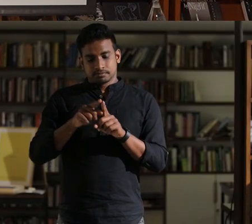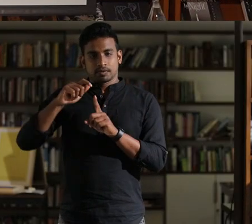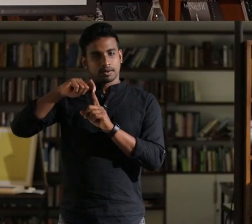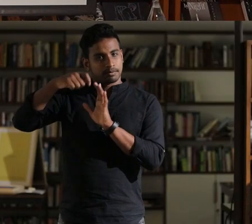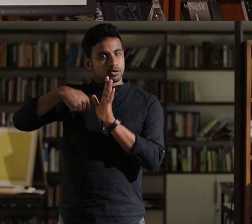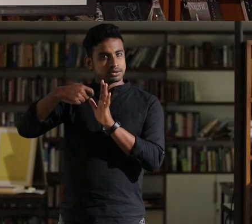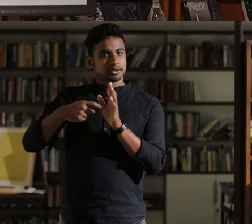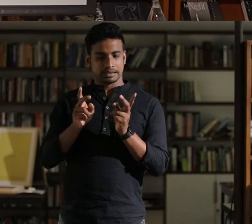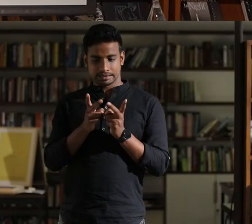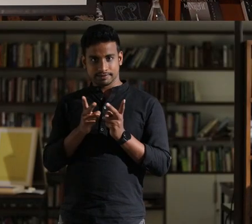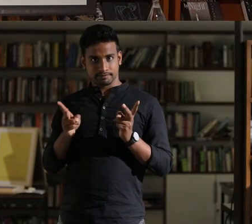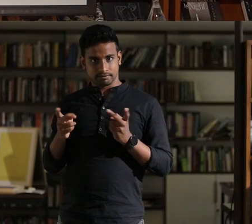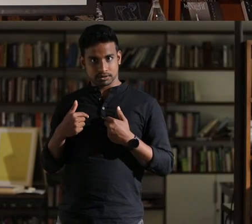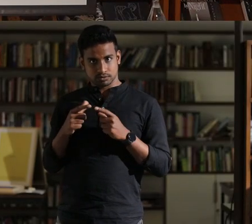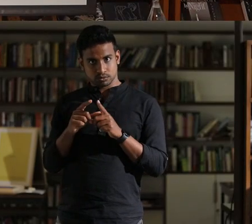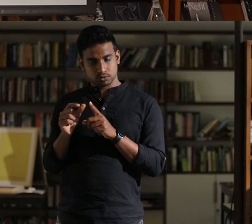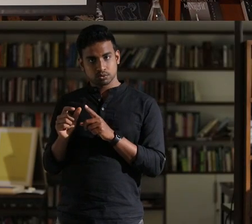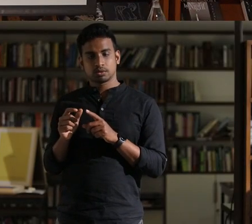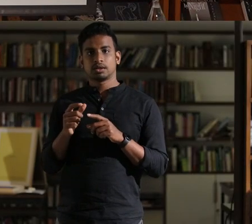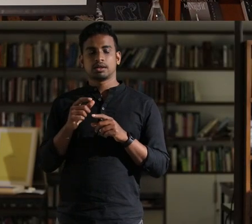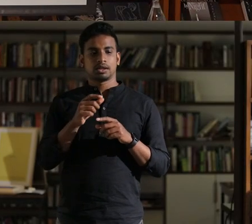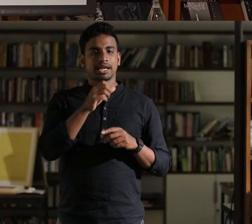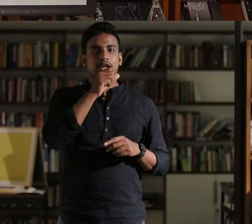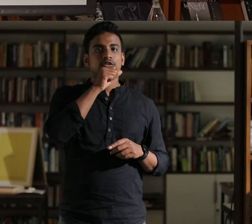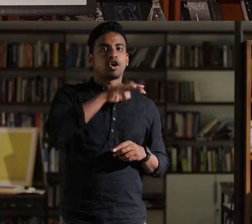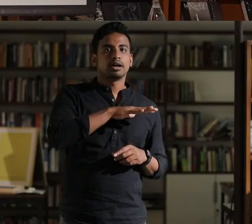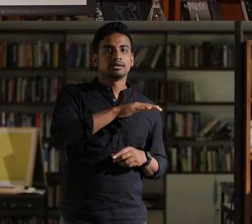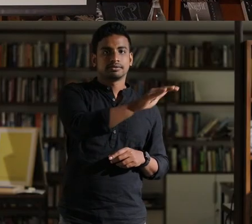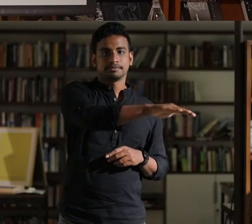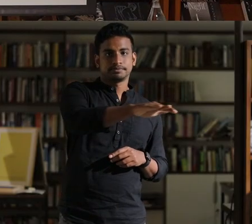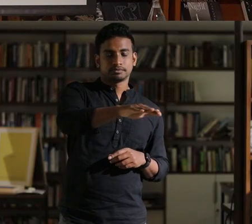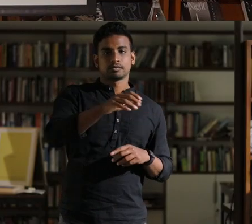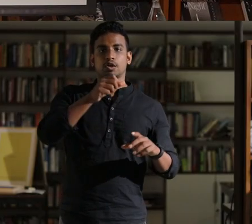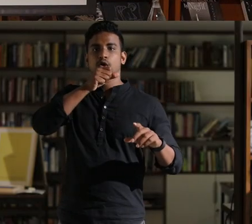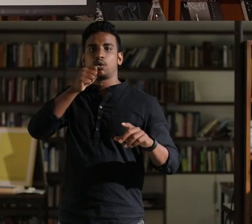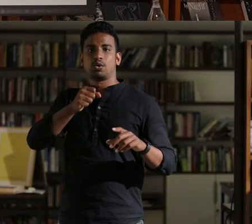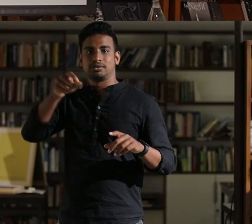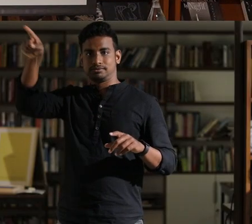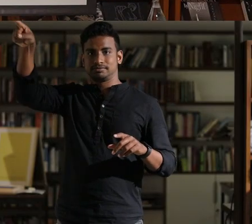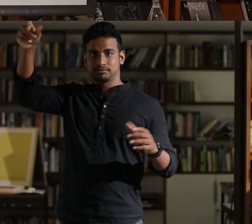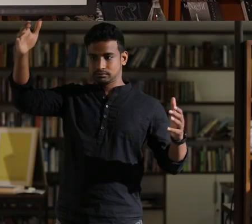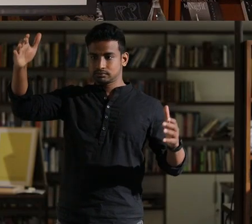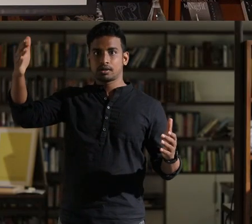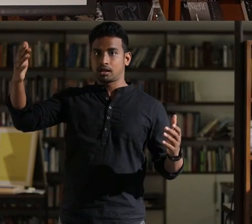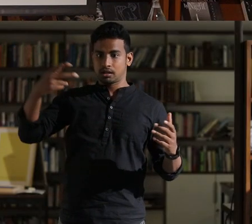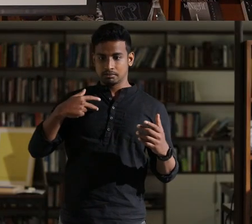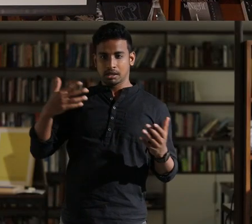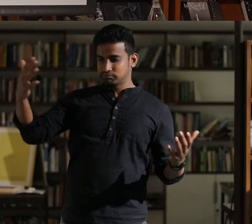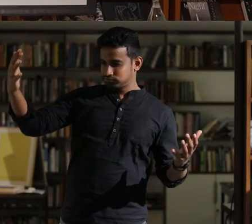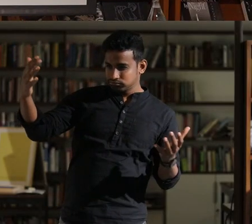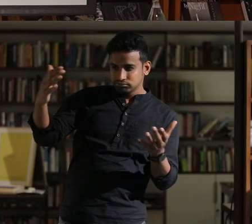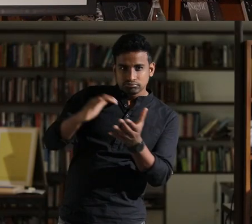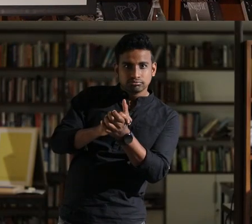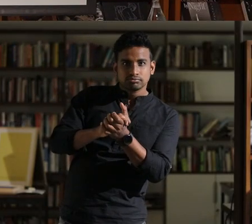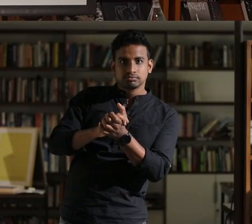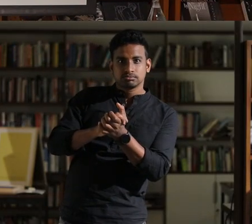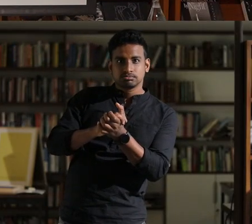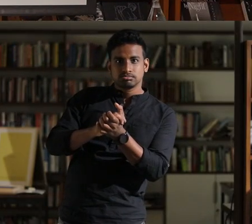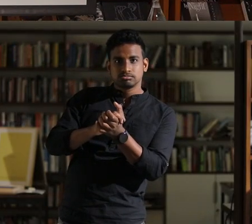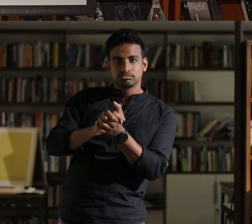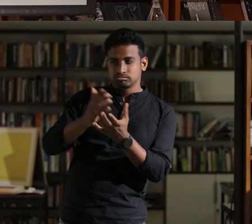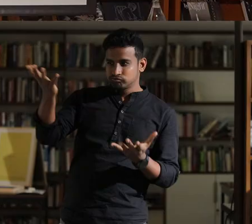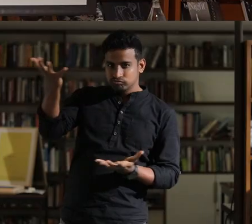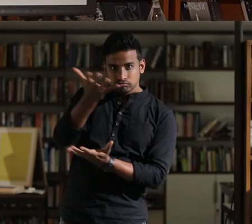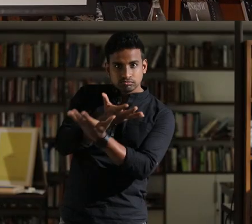get two generations to enter into conversation even in the collection process. Because it